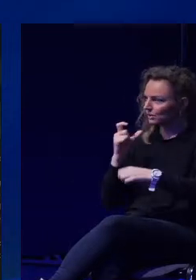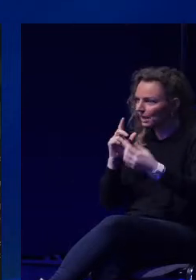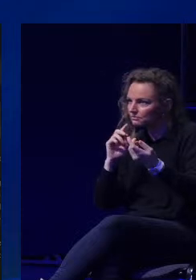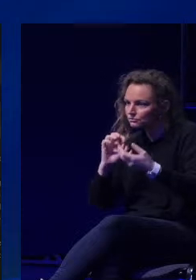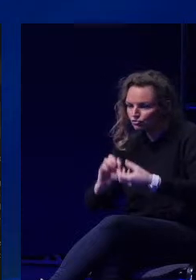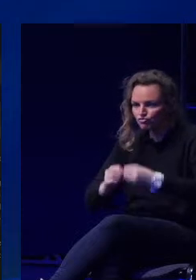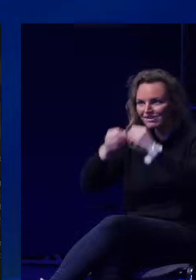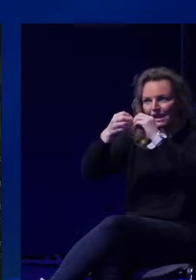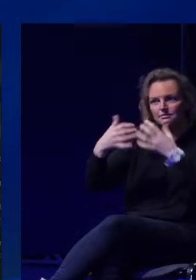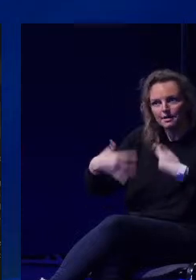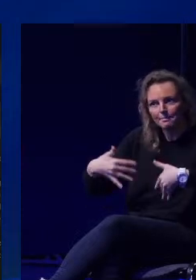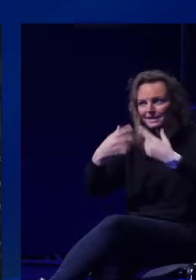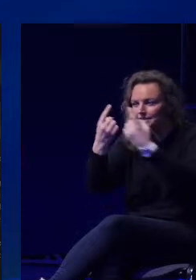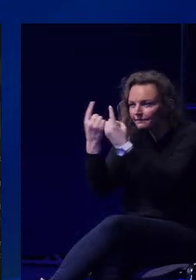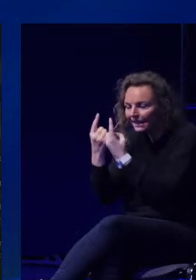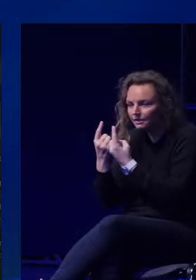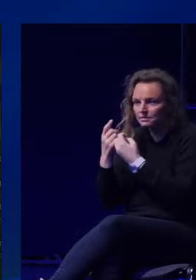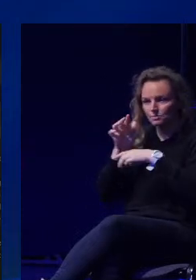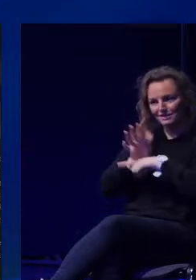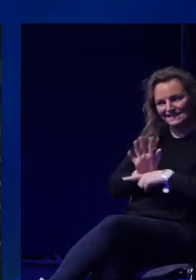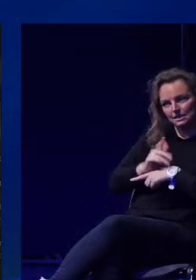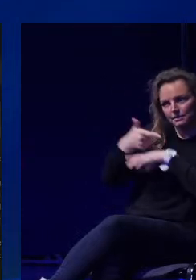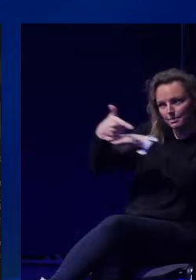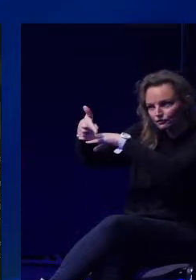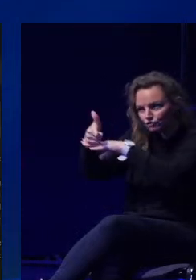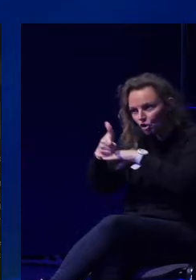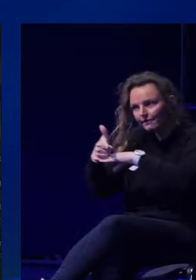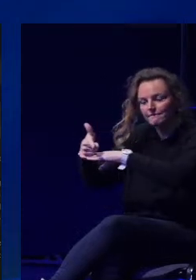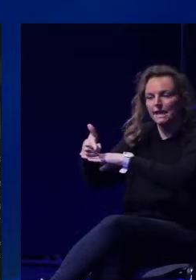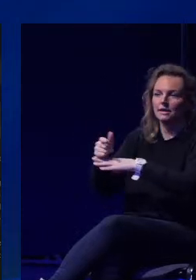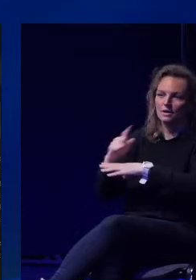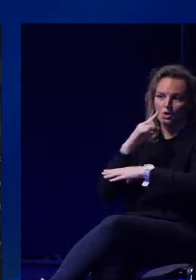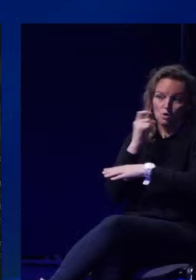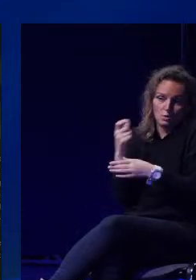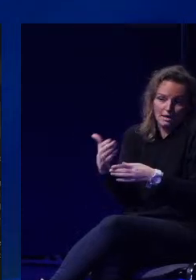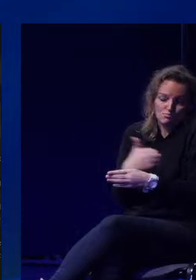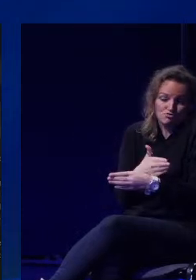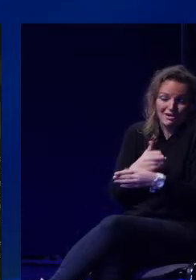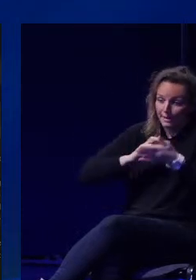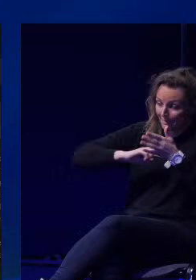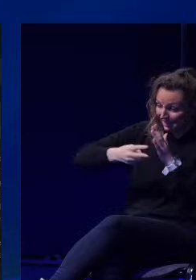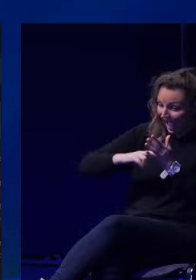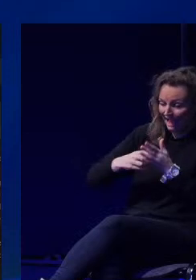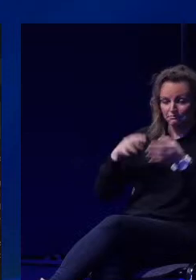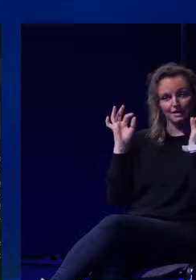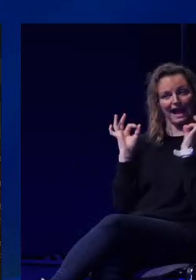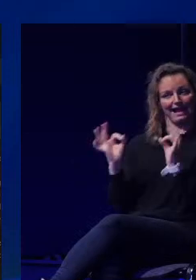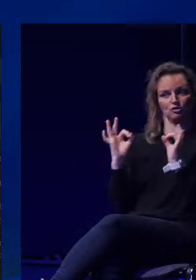of cinematography. You can pre-plan your film very accurate.